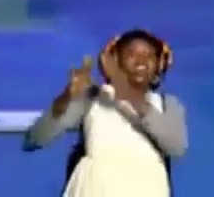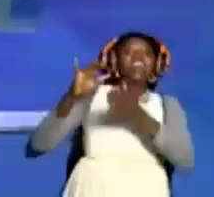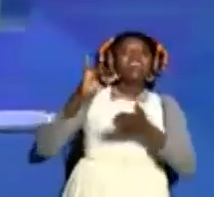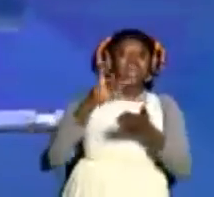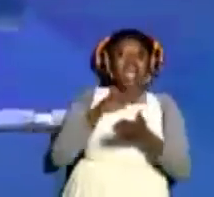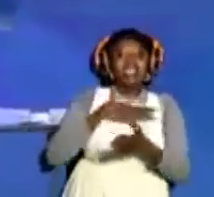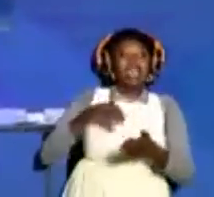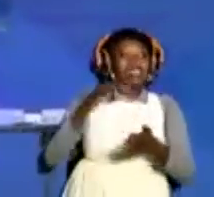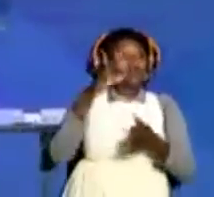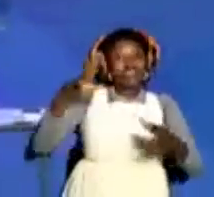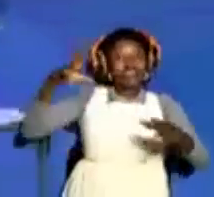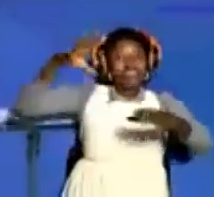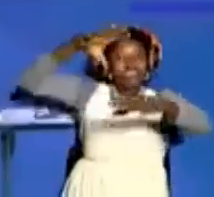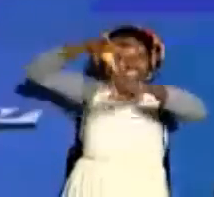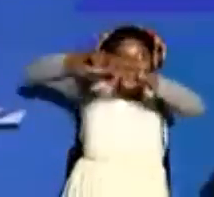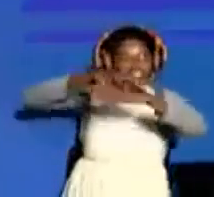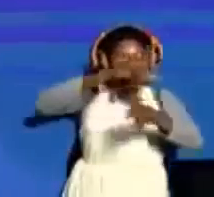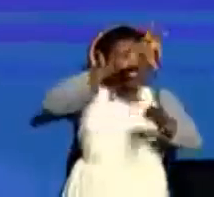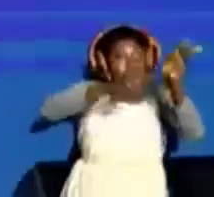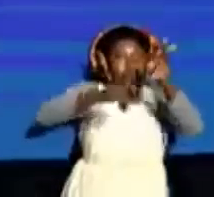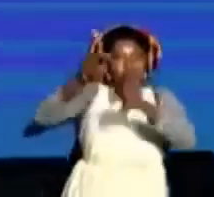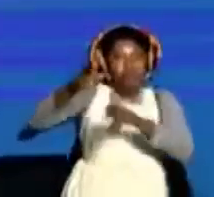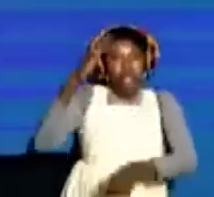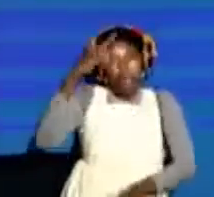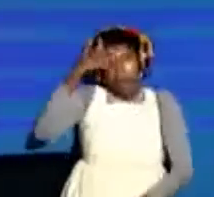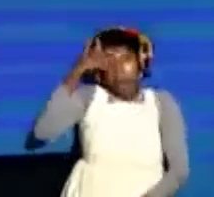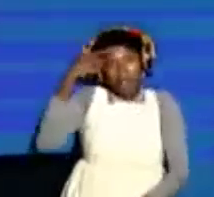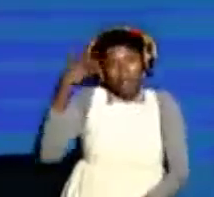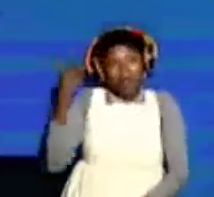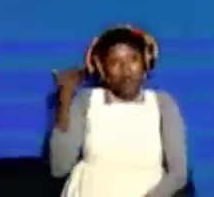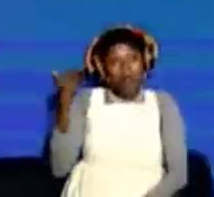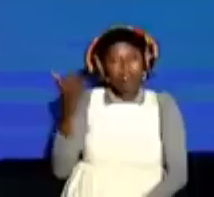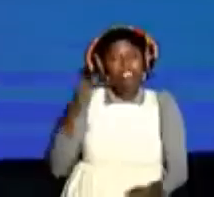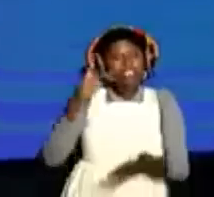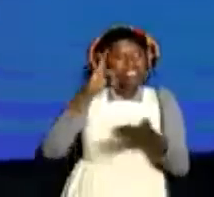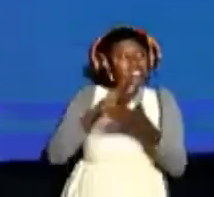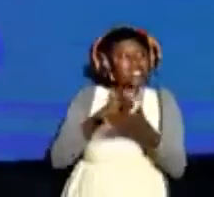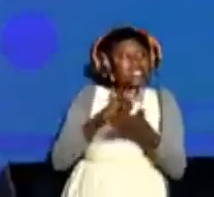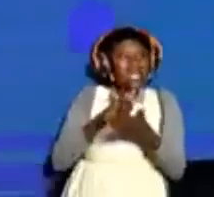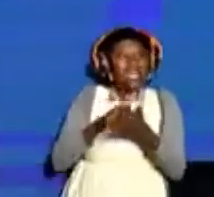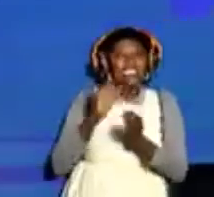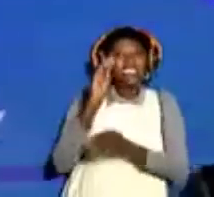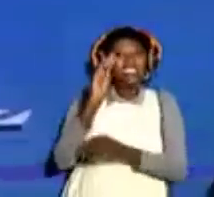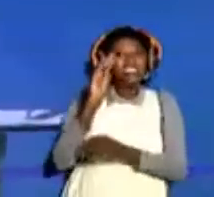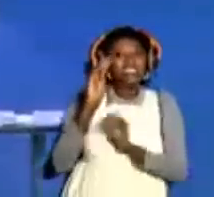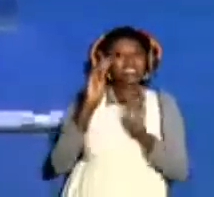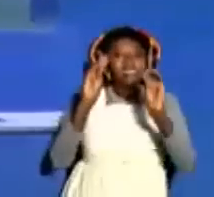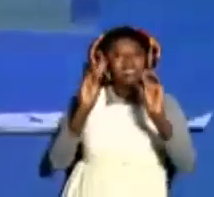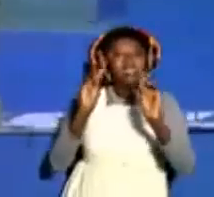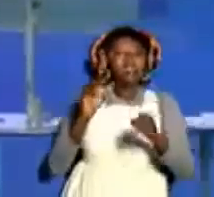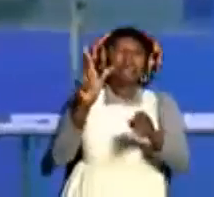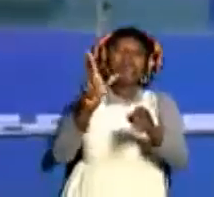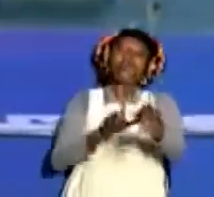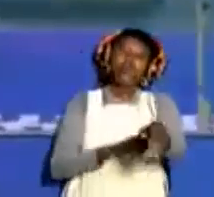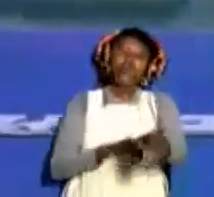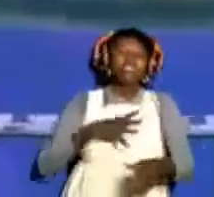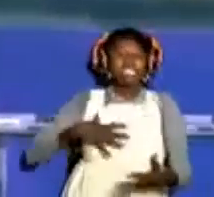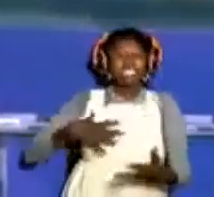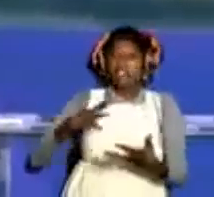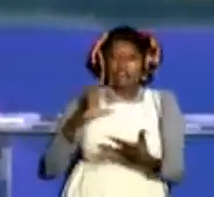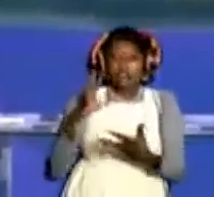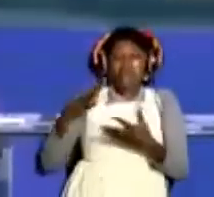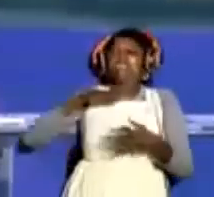audience because they have done this kind of motivational speaking for too long. They have robbed